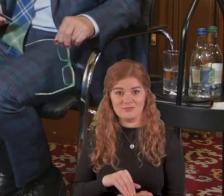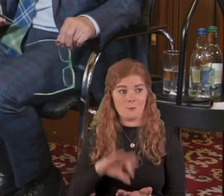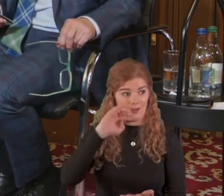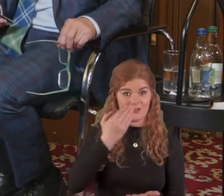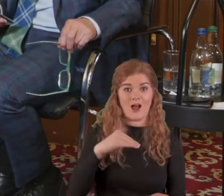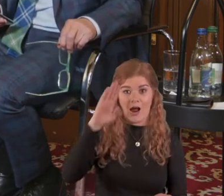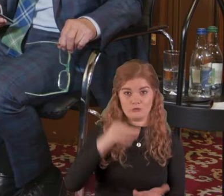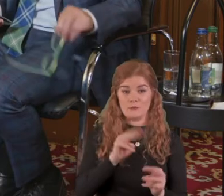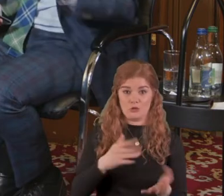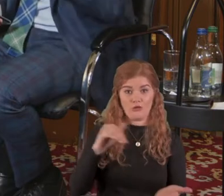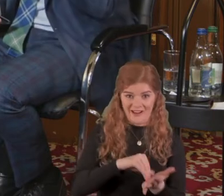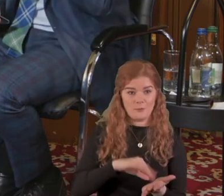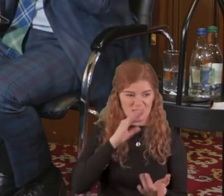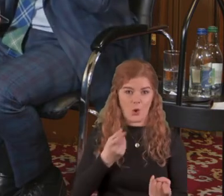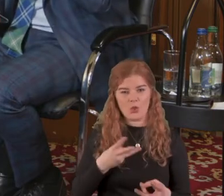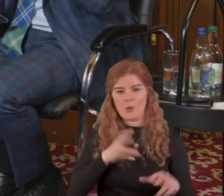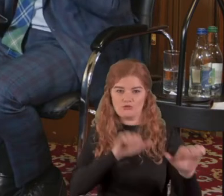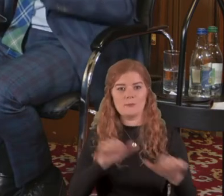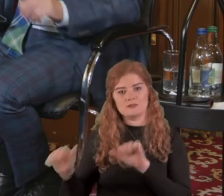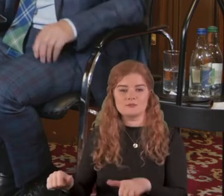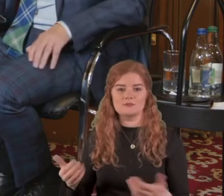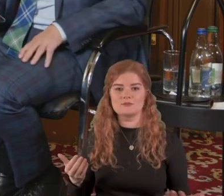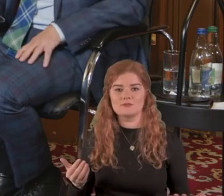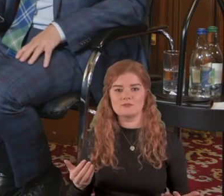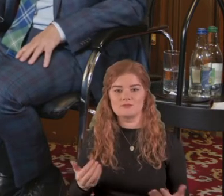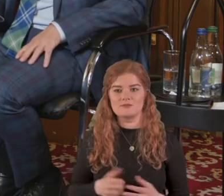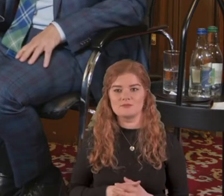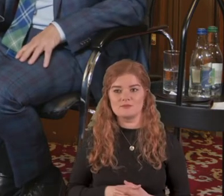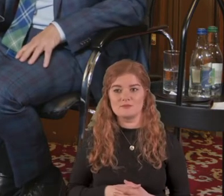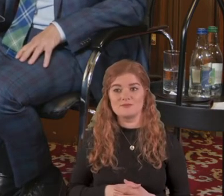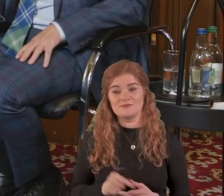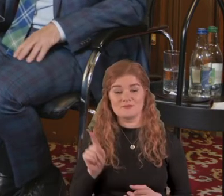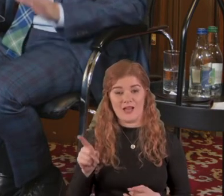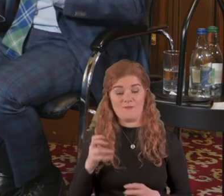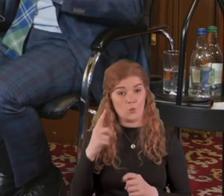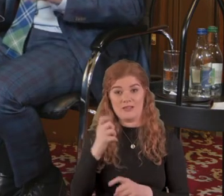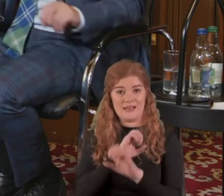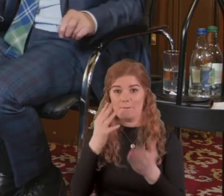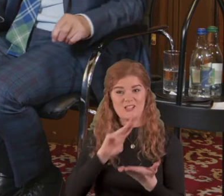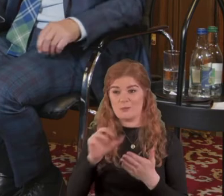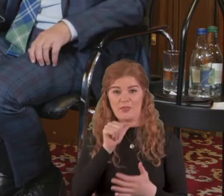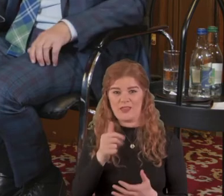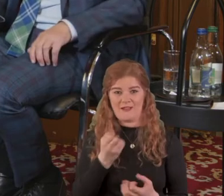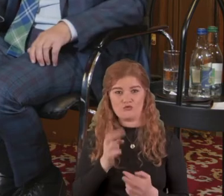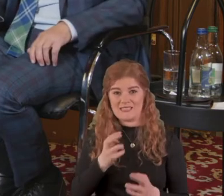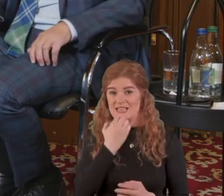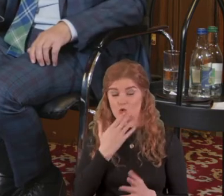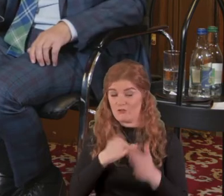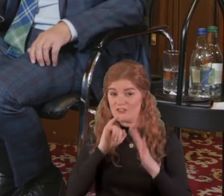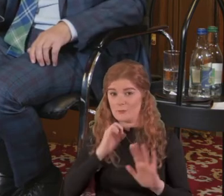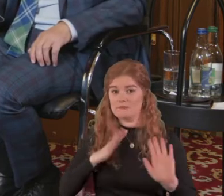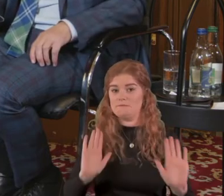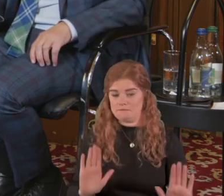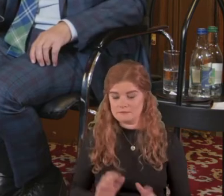fact that they turn up probably means they're going to settle. And there's a very telling message, I haven't got the date, forgive me,